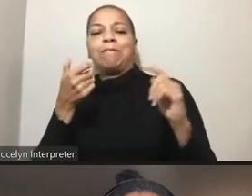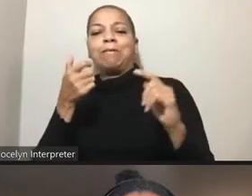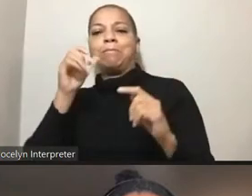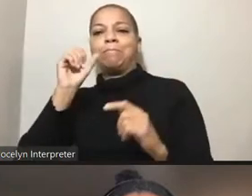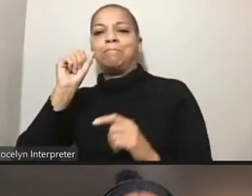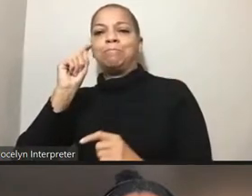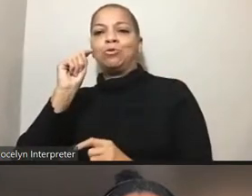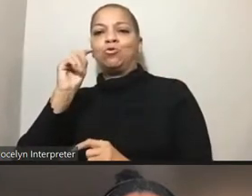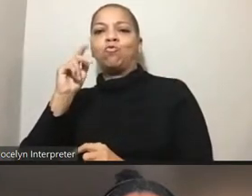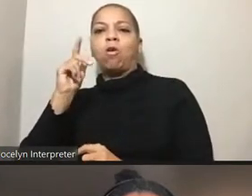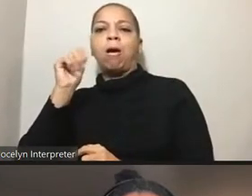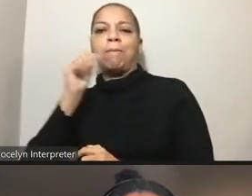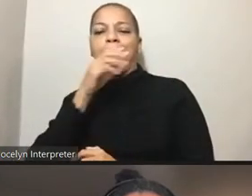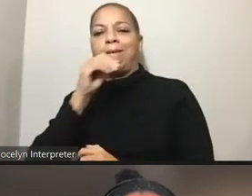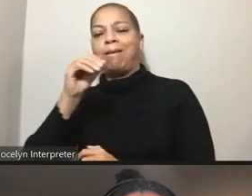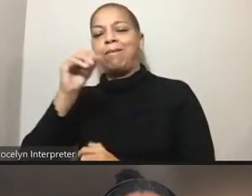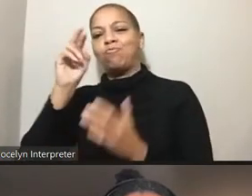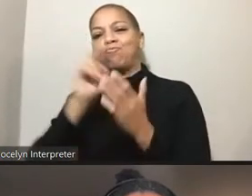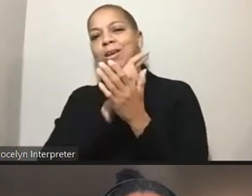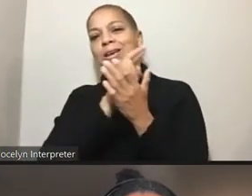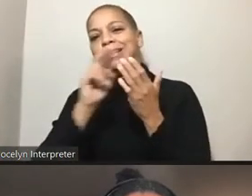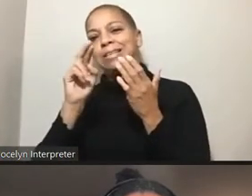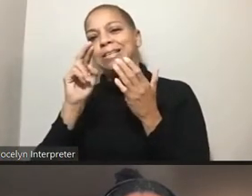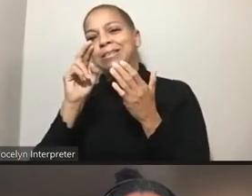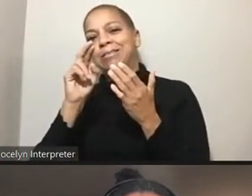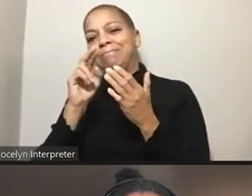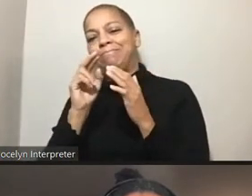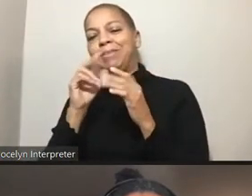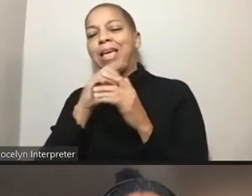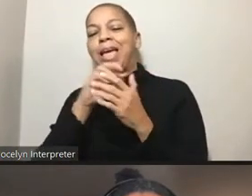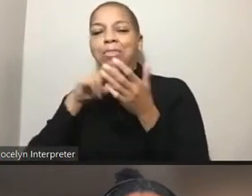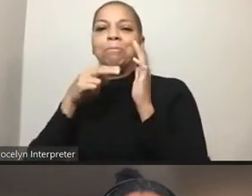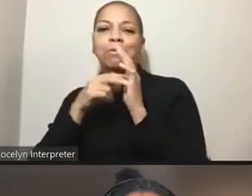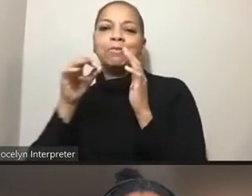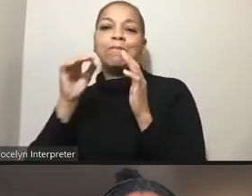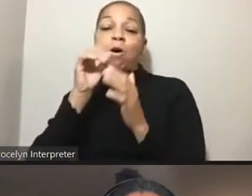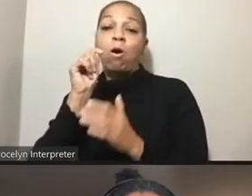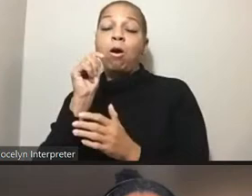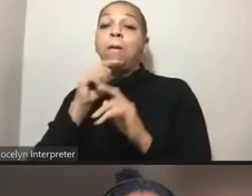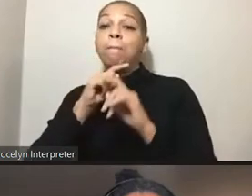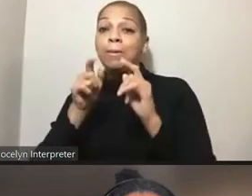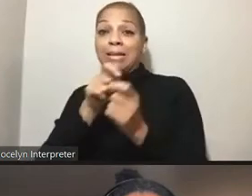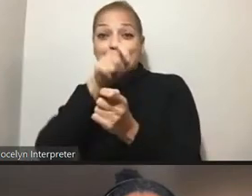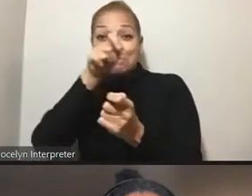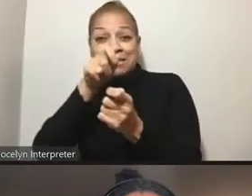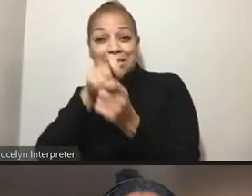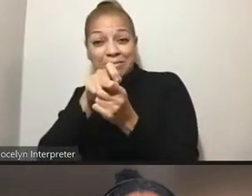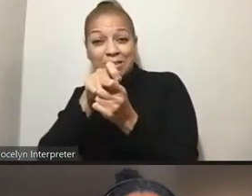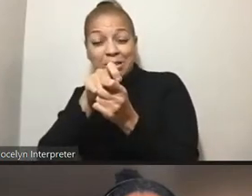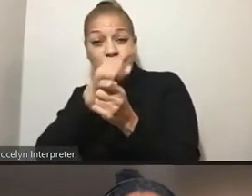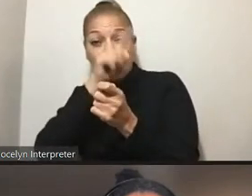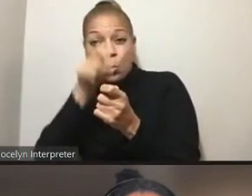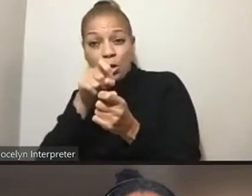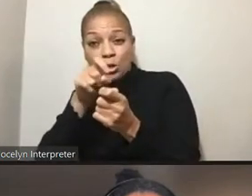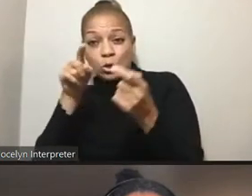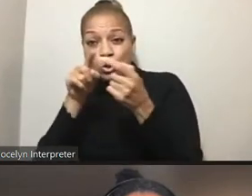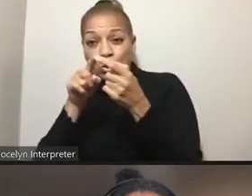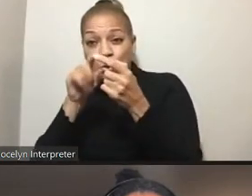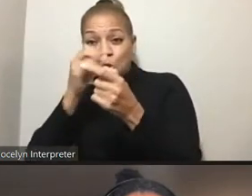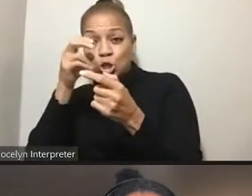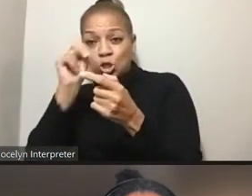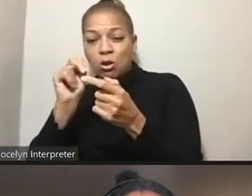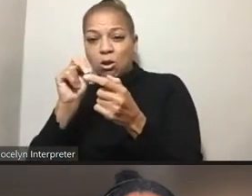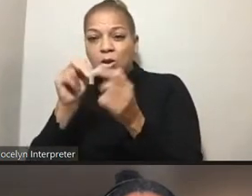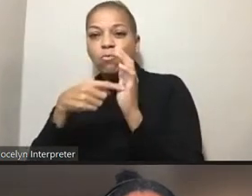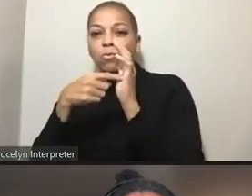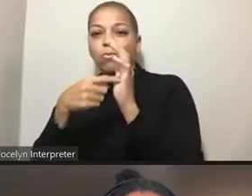and from, you know, the purpose of art. But there is a specific question to you, Shaun, related to your exhibition,